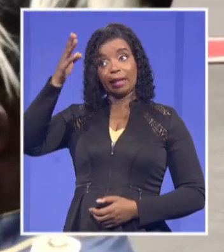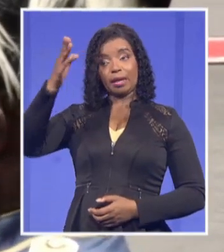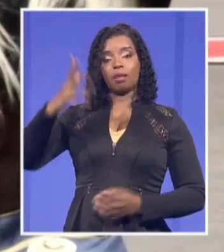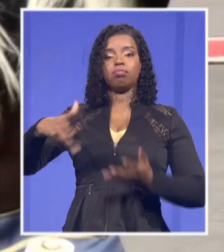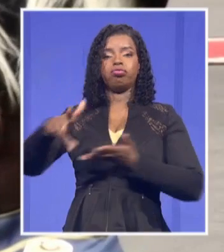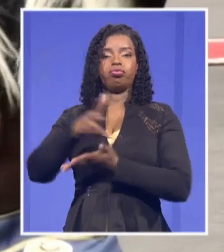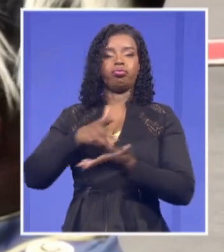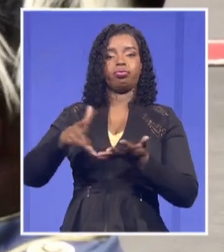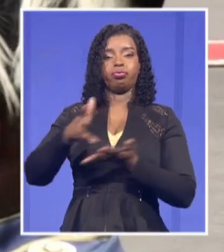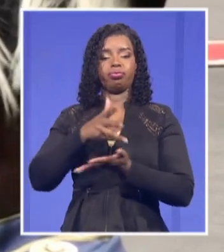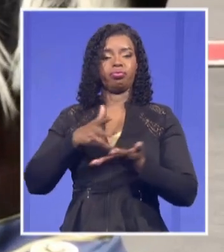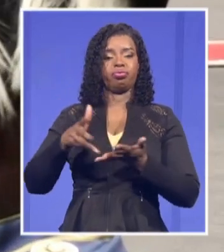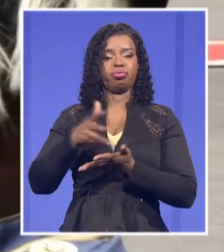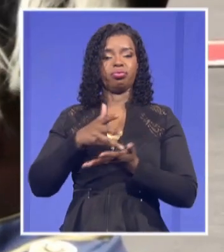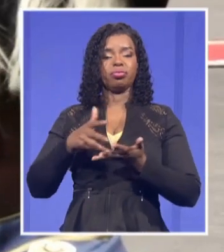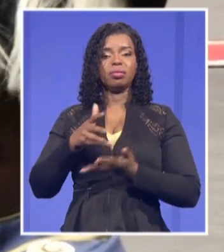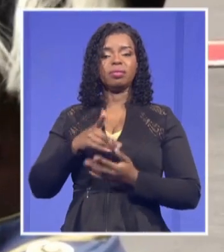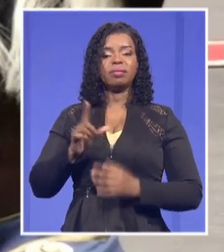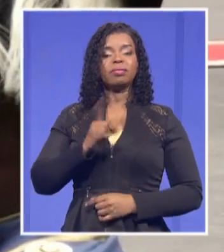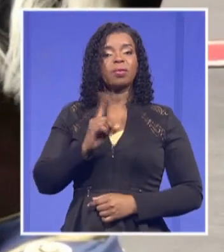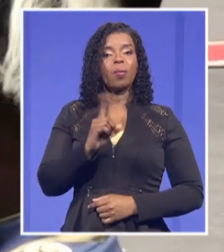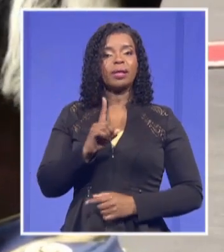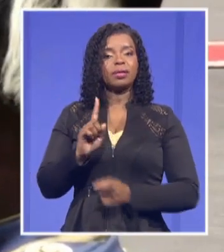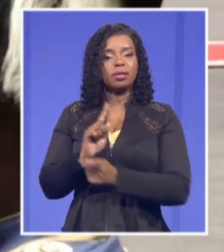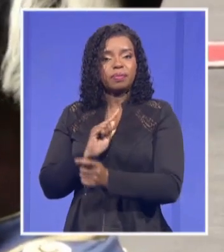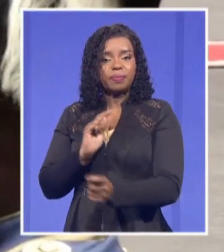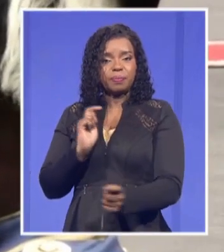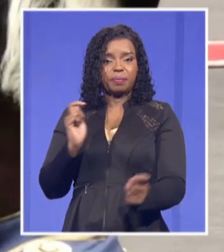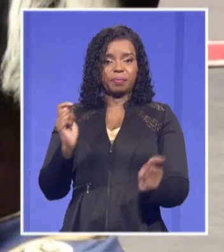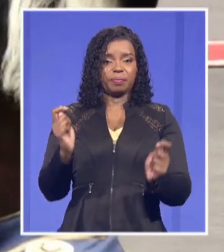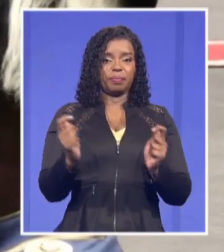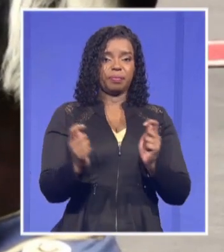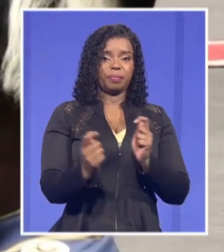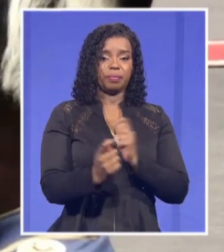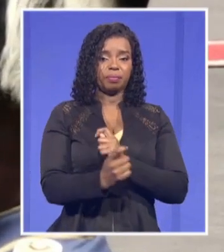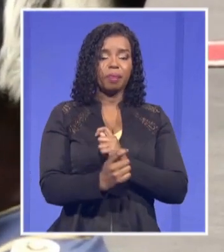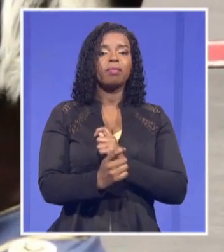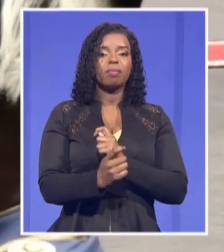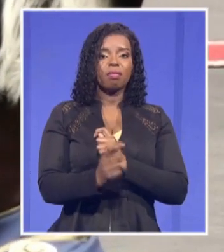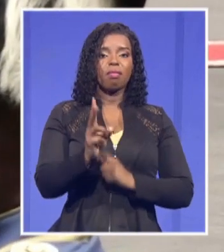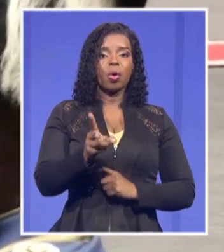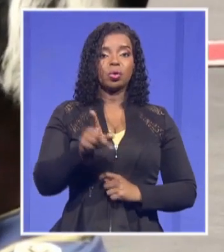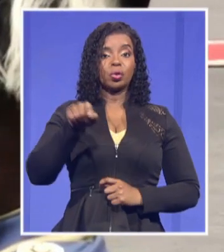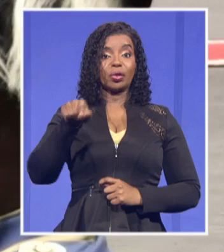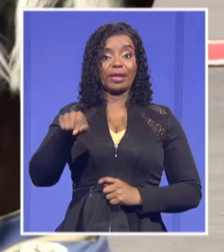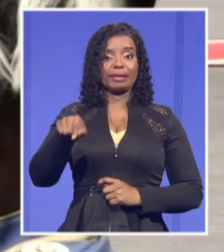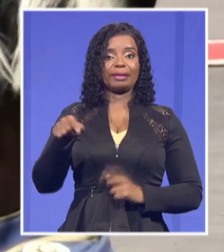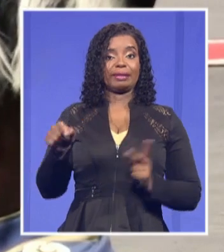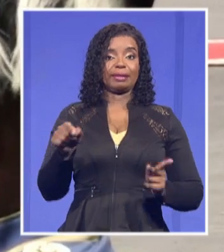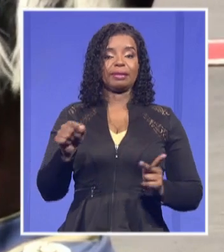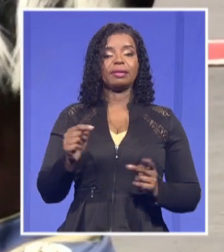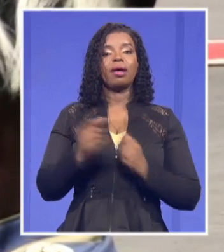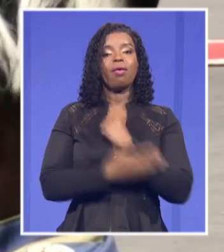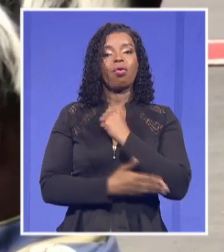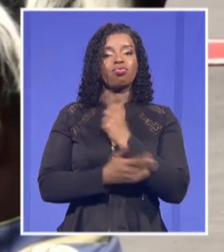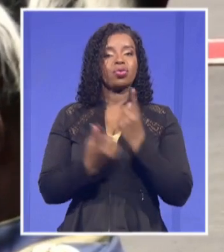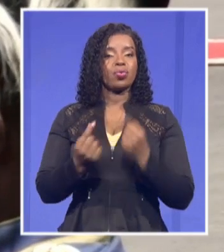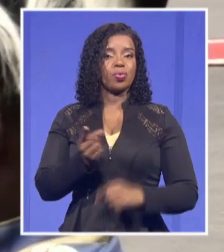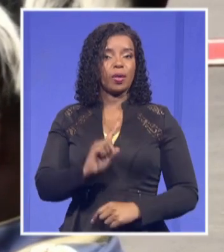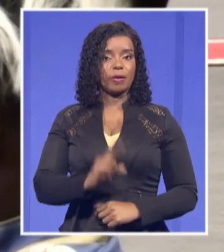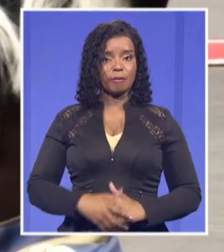about just energy transition and what the G7 countries must do.